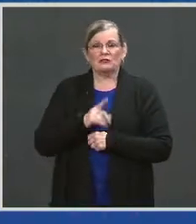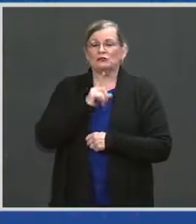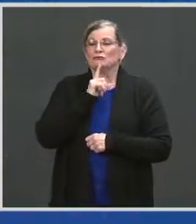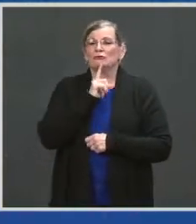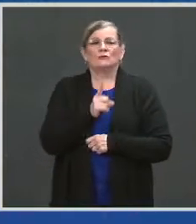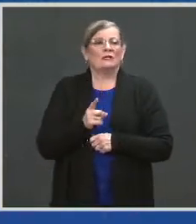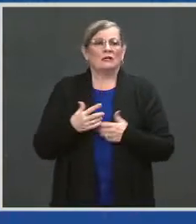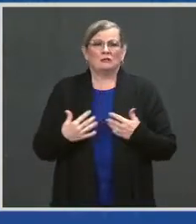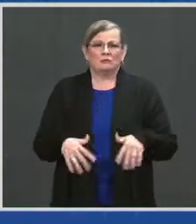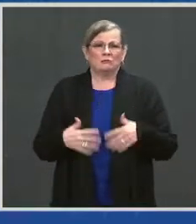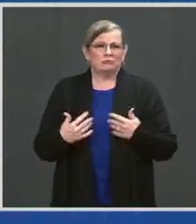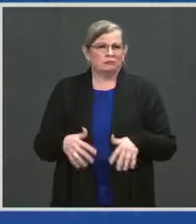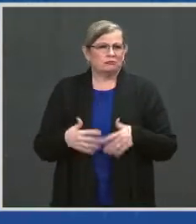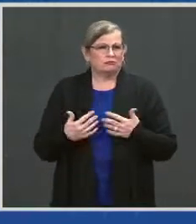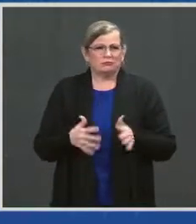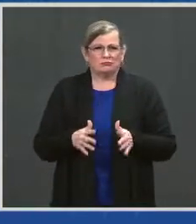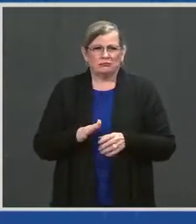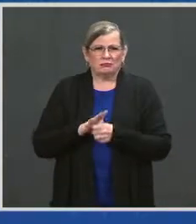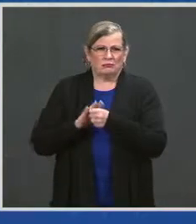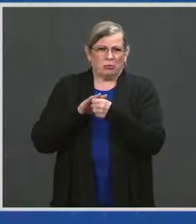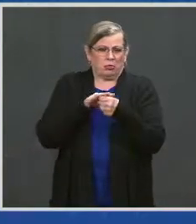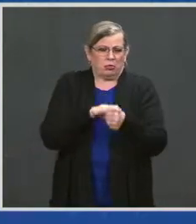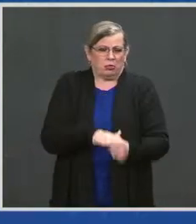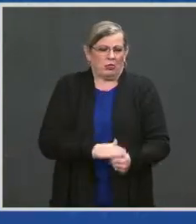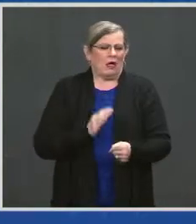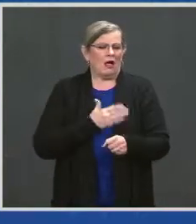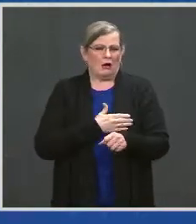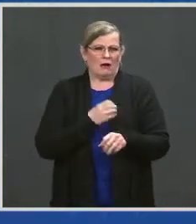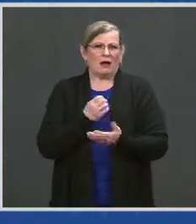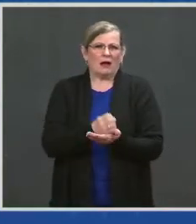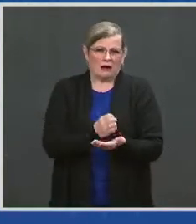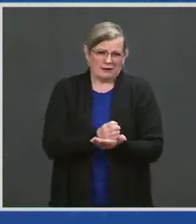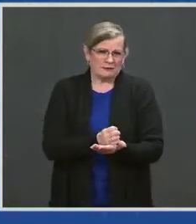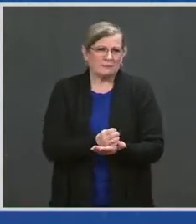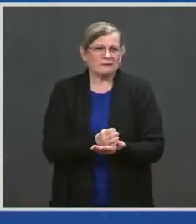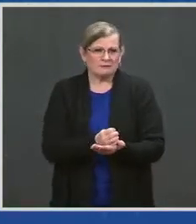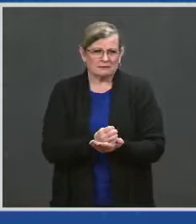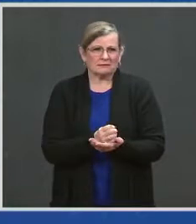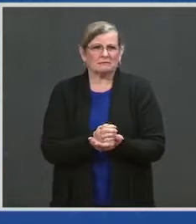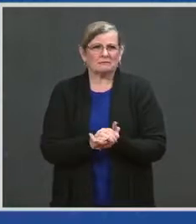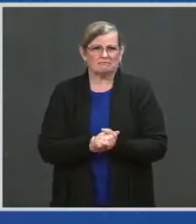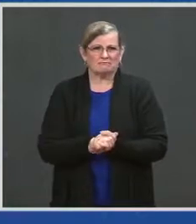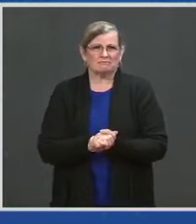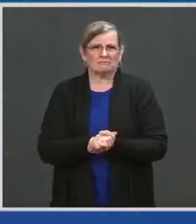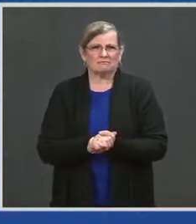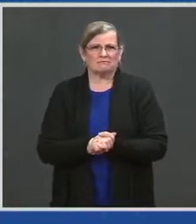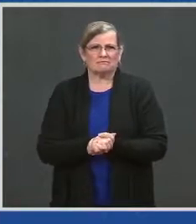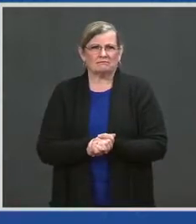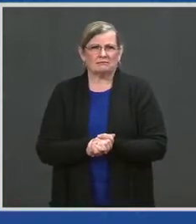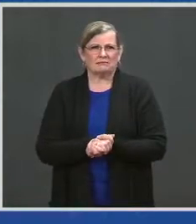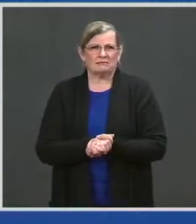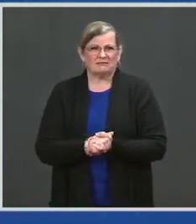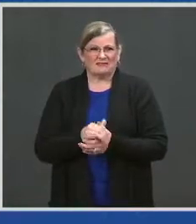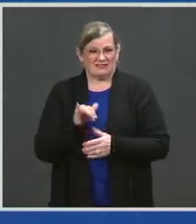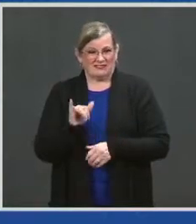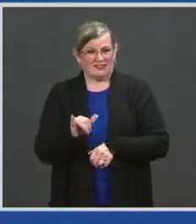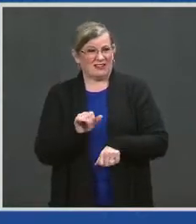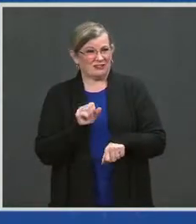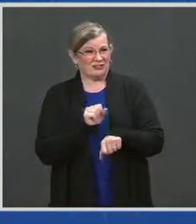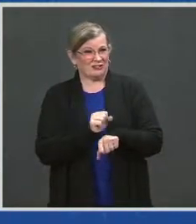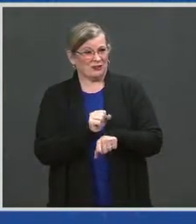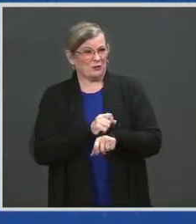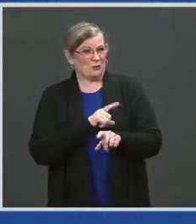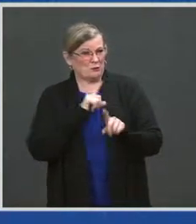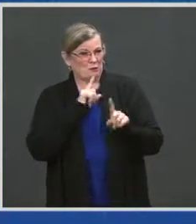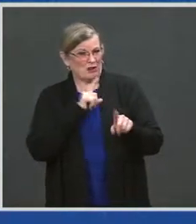Well, the earliest signs from this job report, this announcing today, are promising, and the